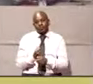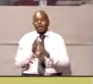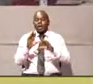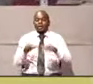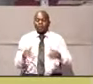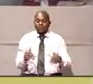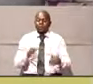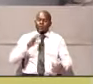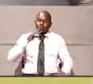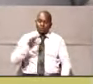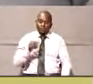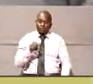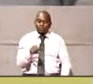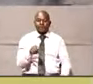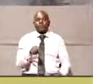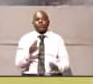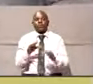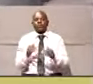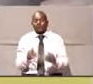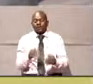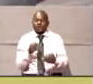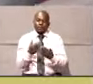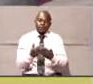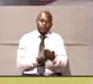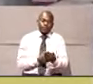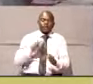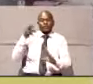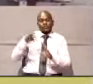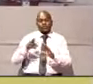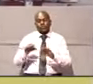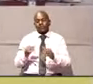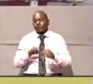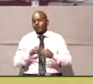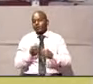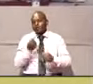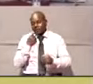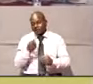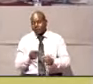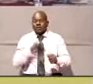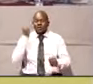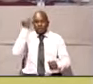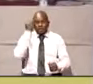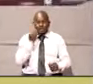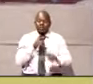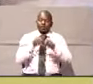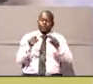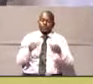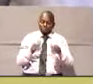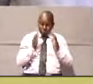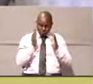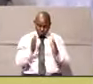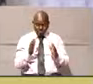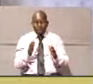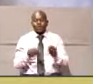However, responding to this call, journalists registered a number of challenges they face in courtrooms, but with the emphasis on